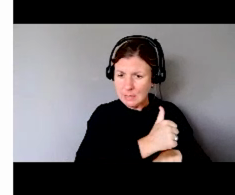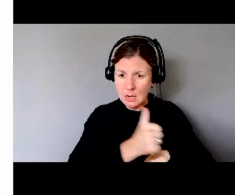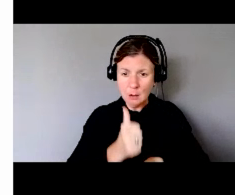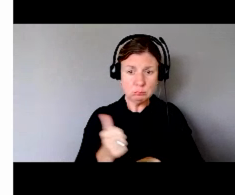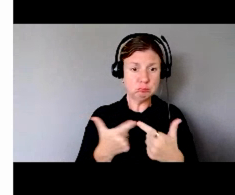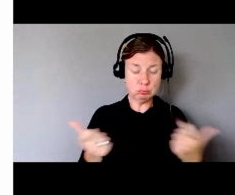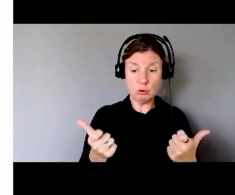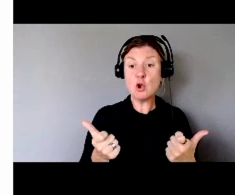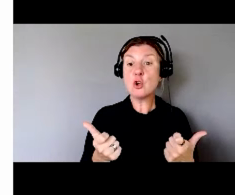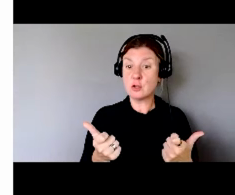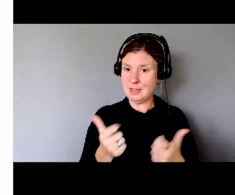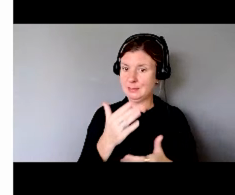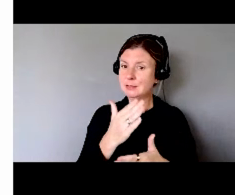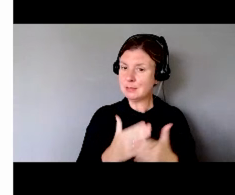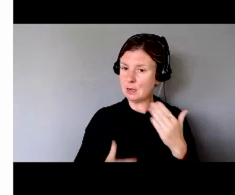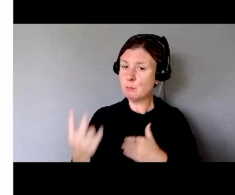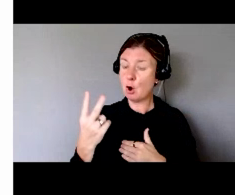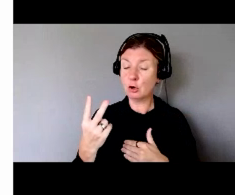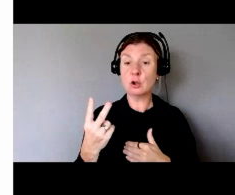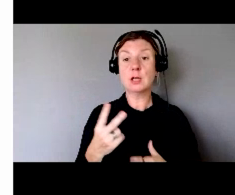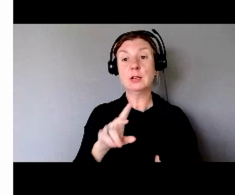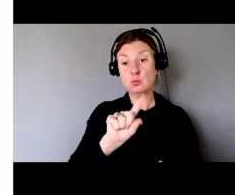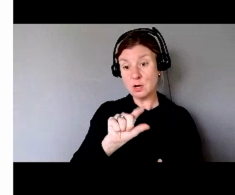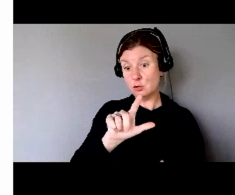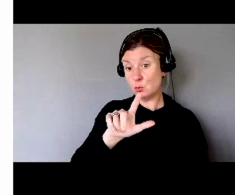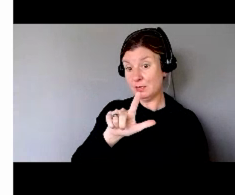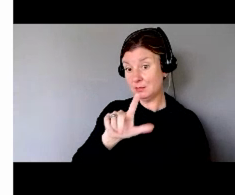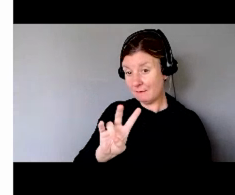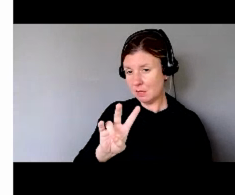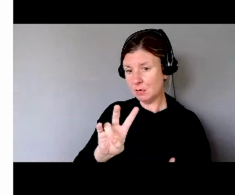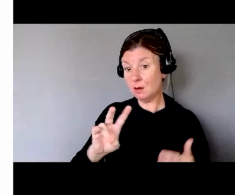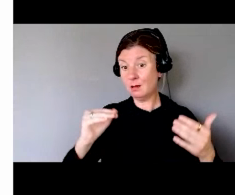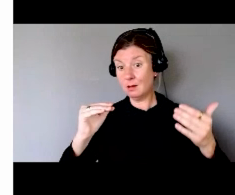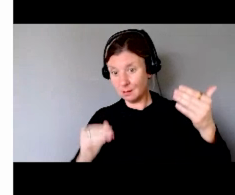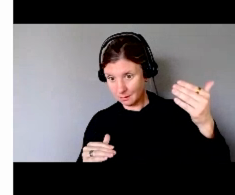the second half of 2027 and continues into 2028.